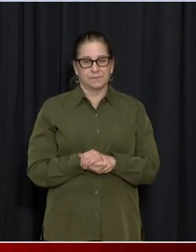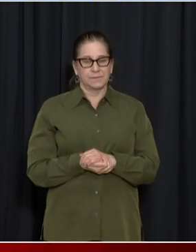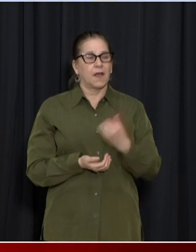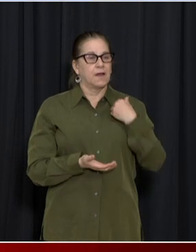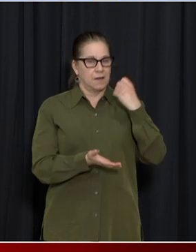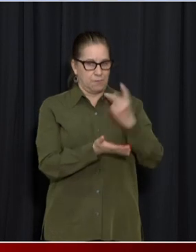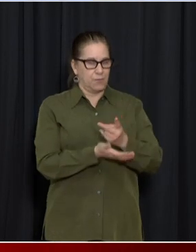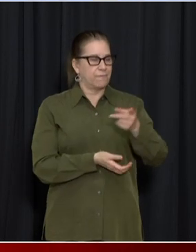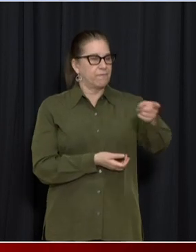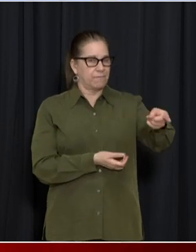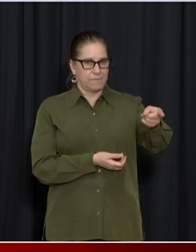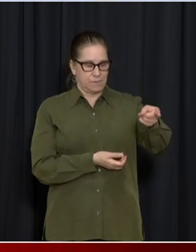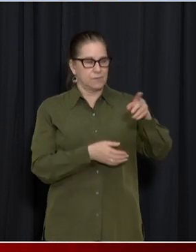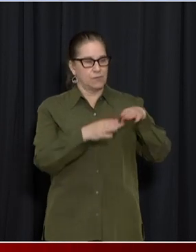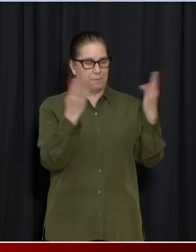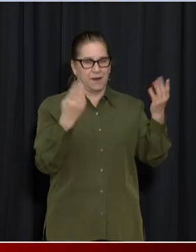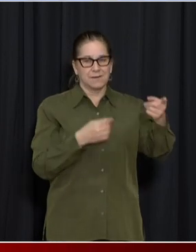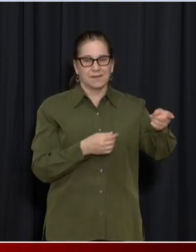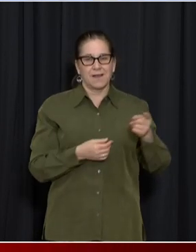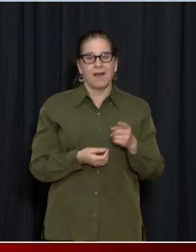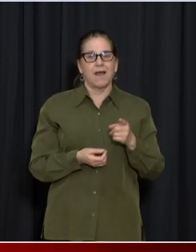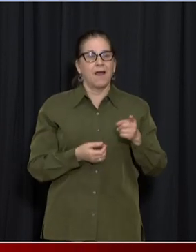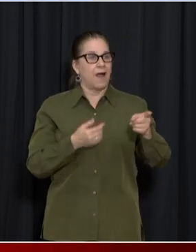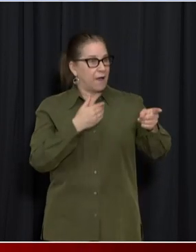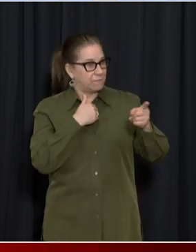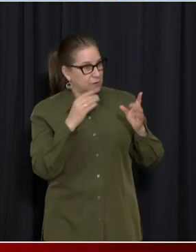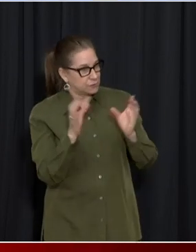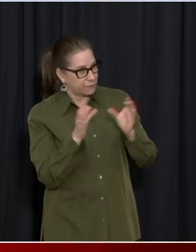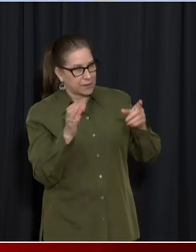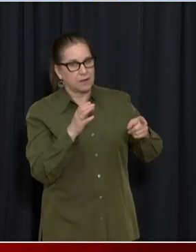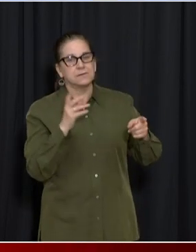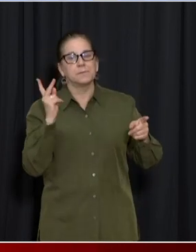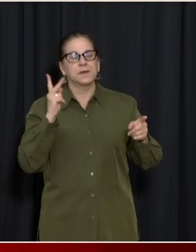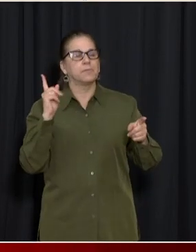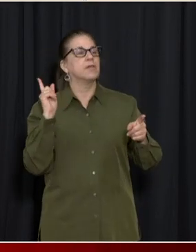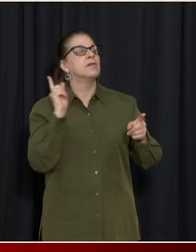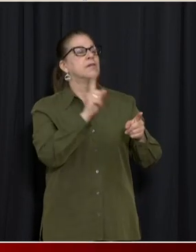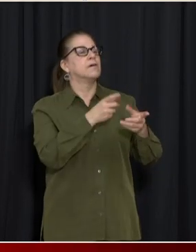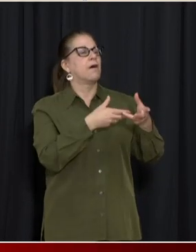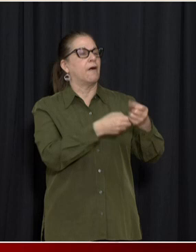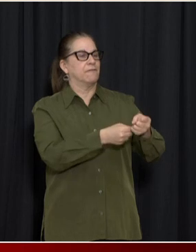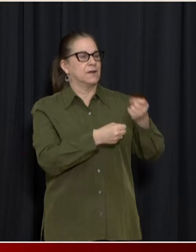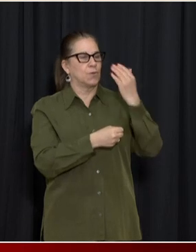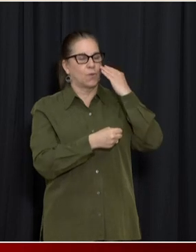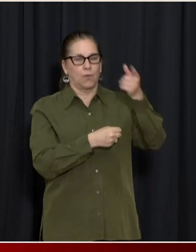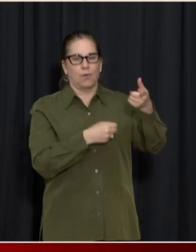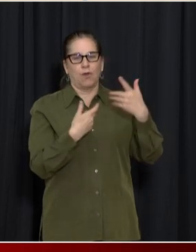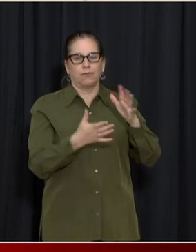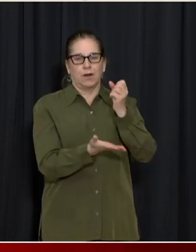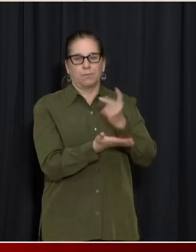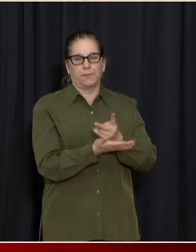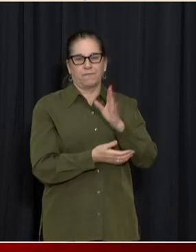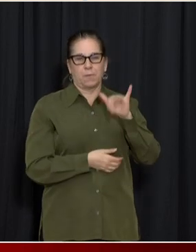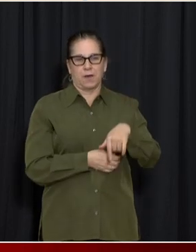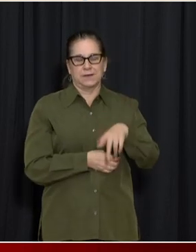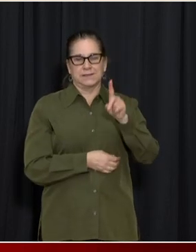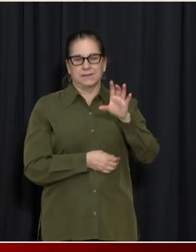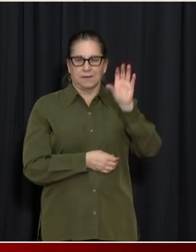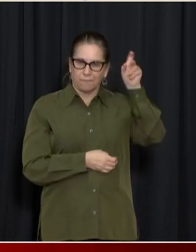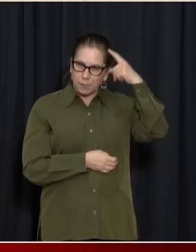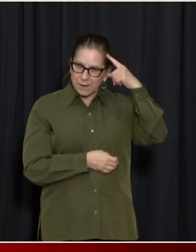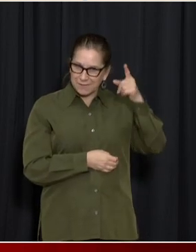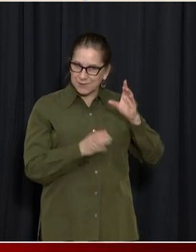Recommendations on how to ensure an equitable and inclusive reopen also surfaced, including the critical